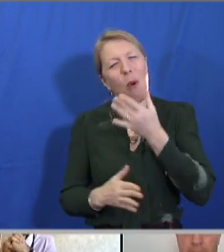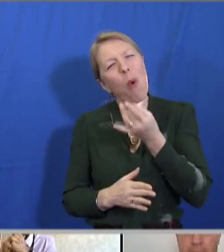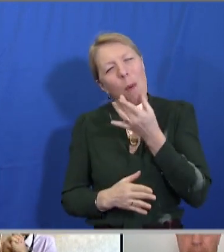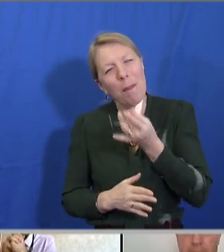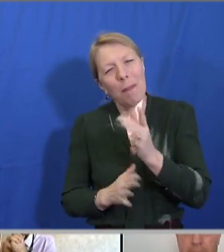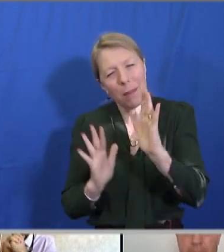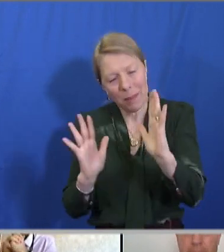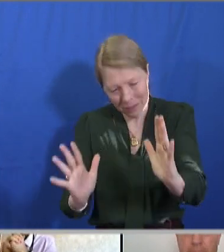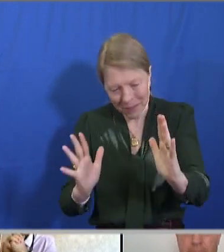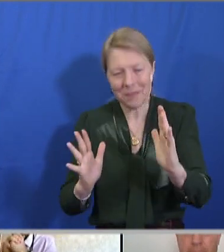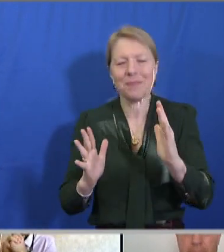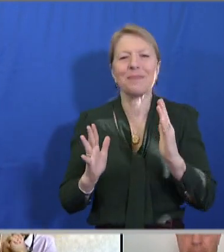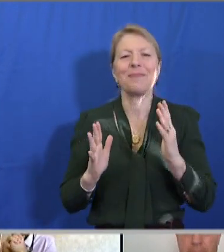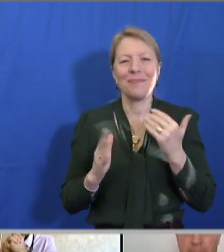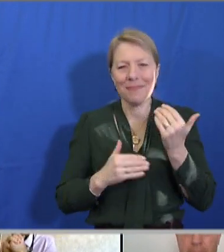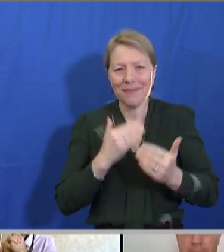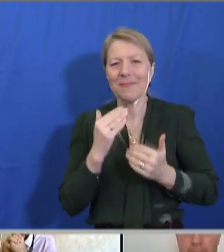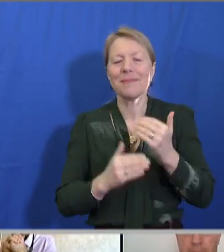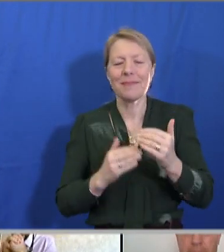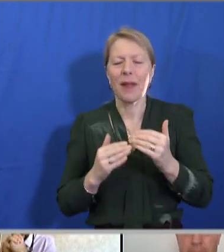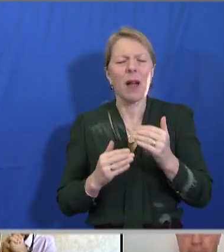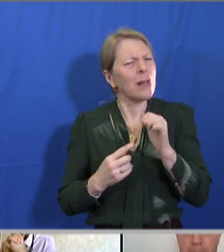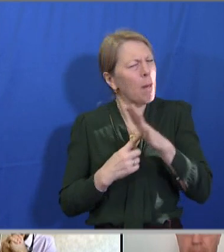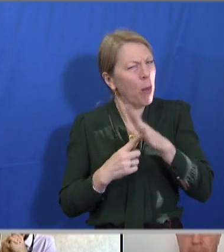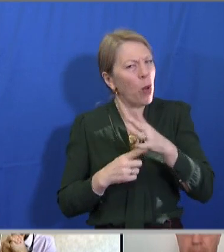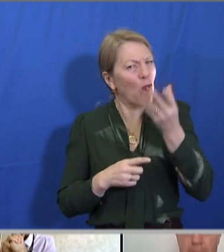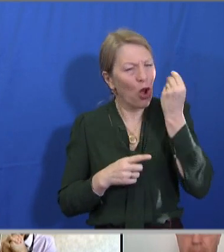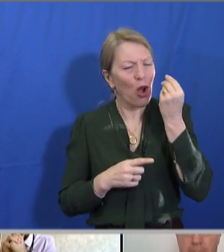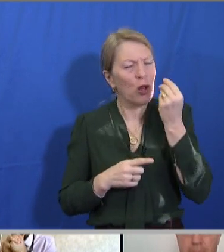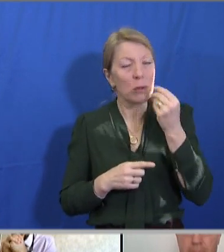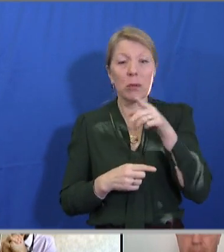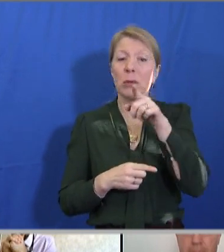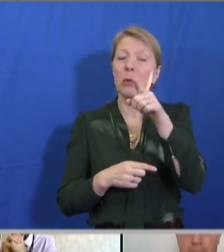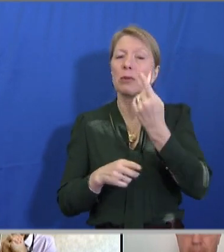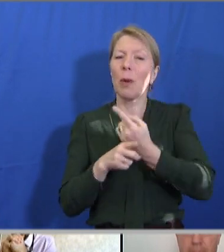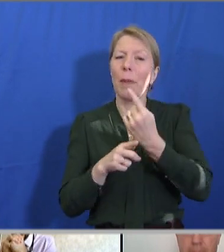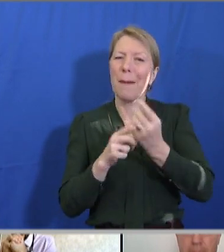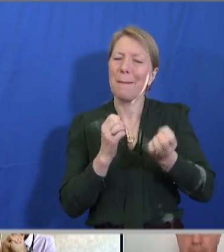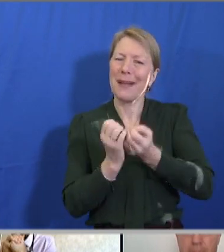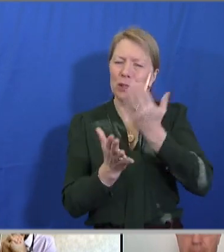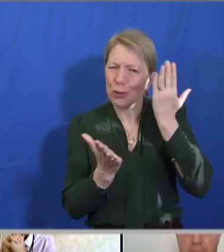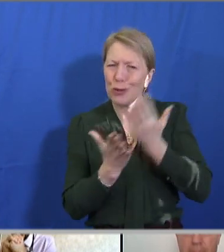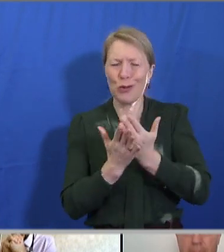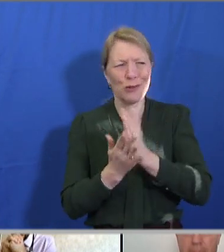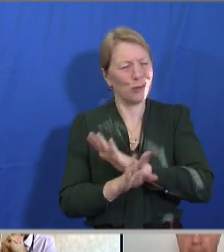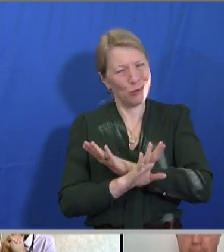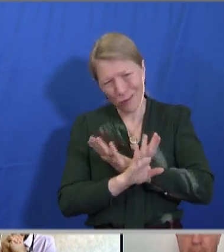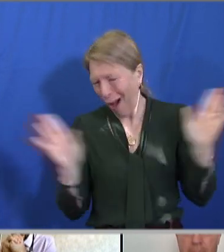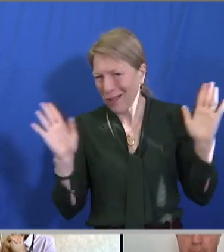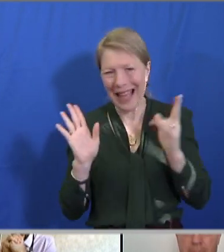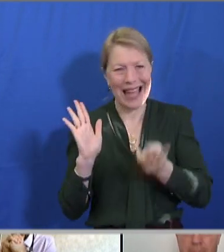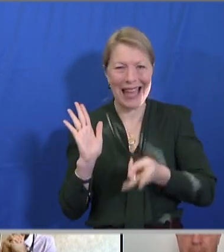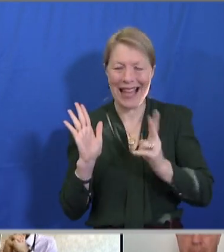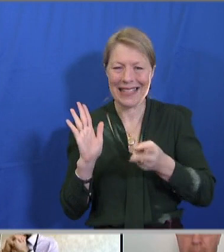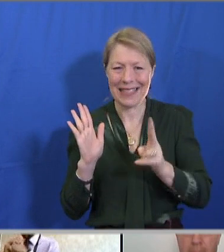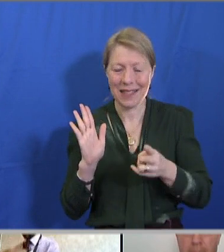part of the pandemic as well. So your point in regards to making sure not just is testing accessible, but